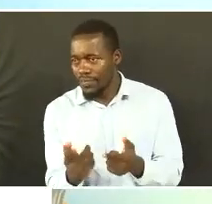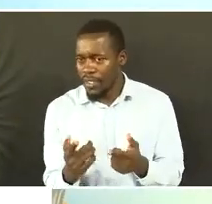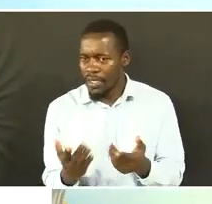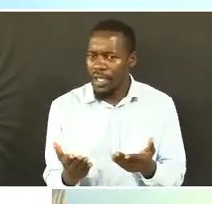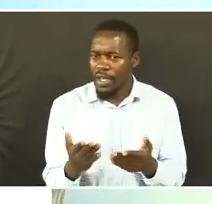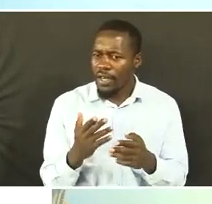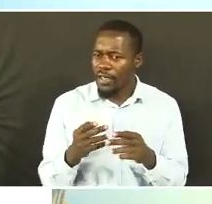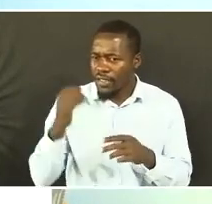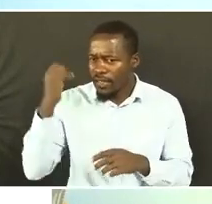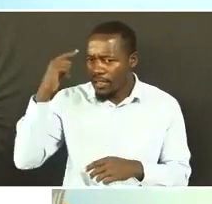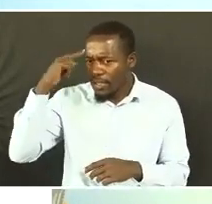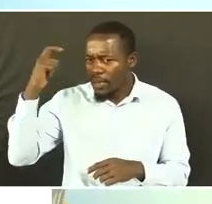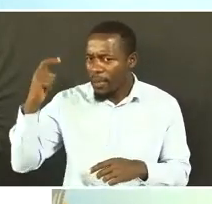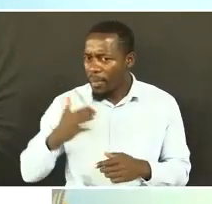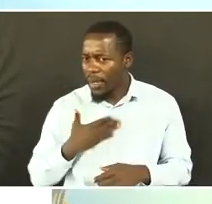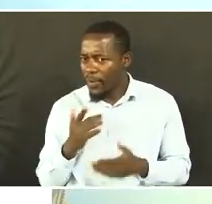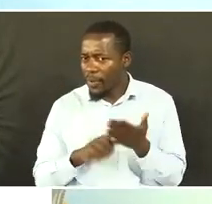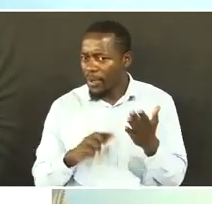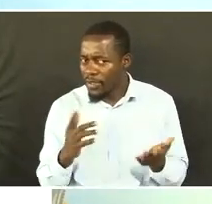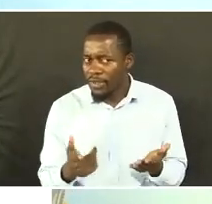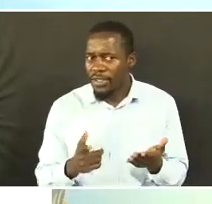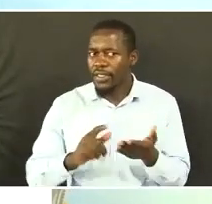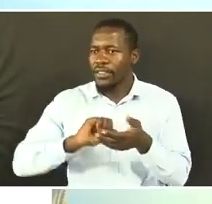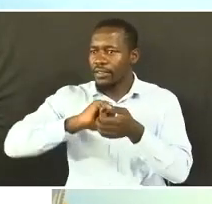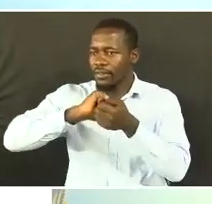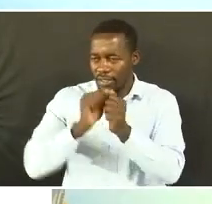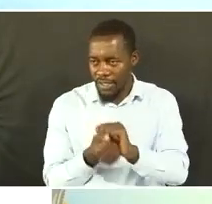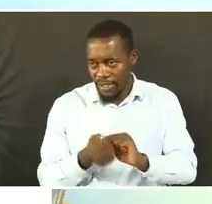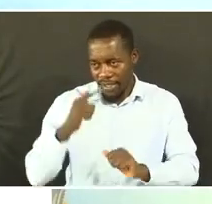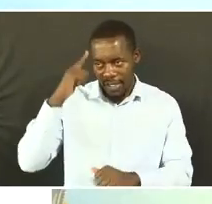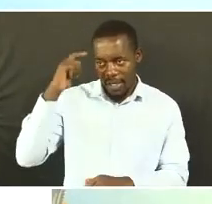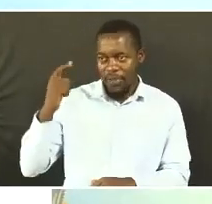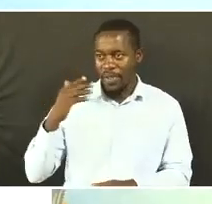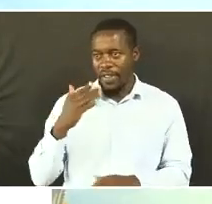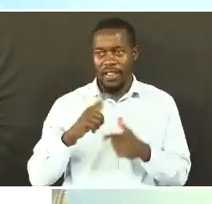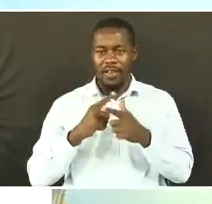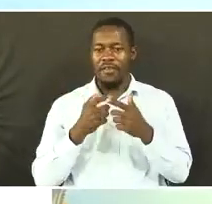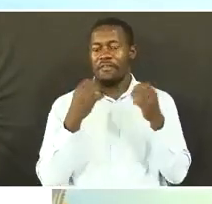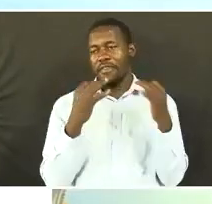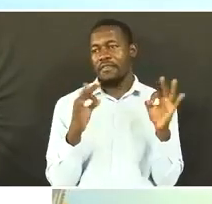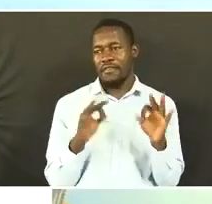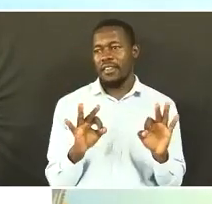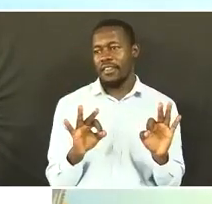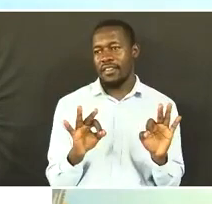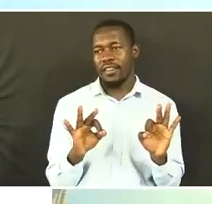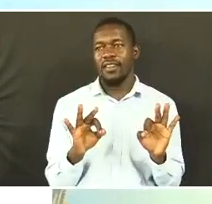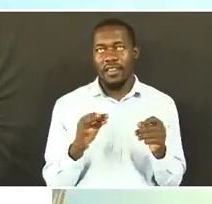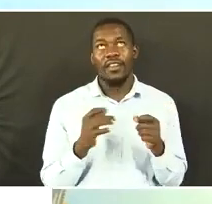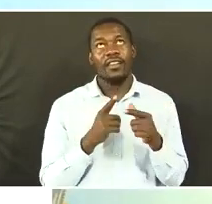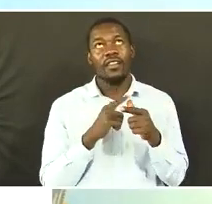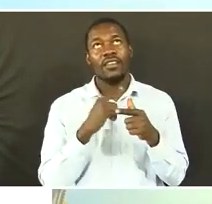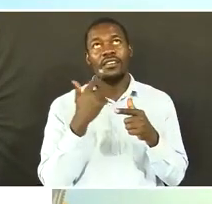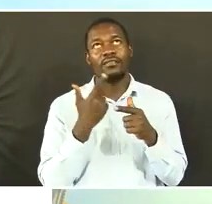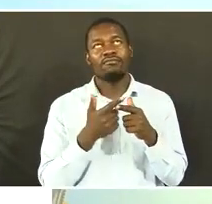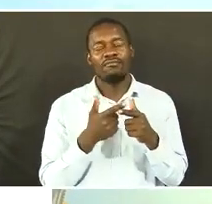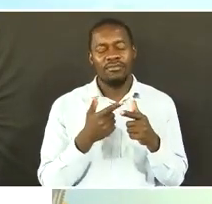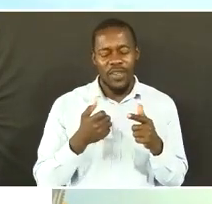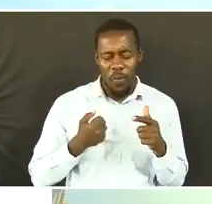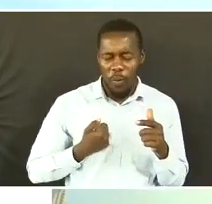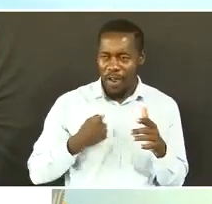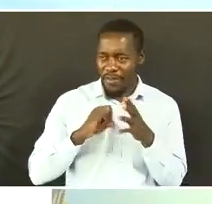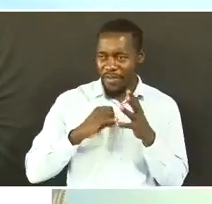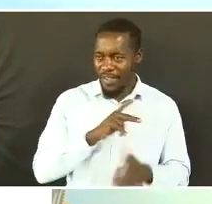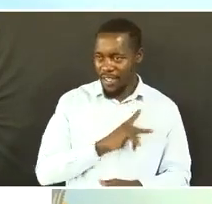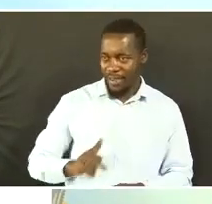Sean. But we parallel the story and experience of prodigal Sean with Samson, betraying his